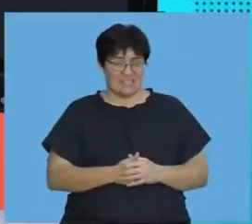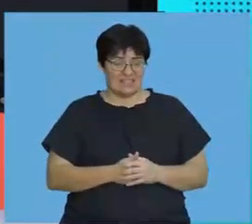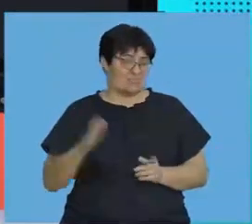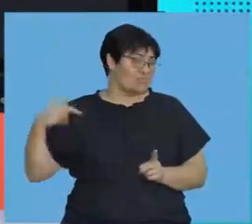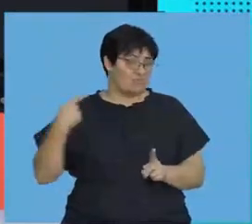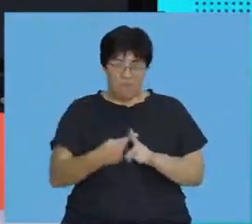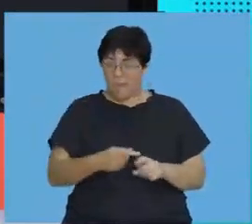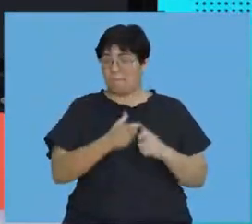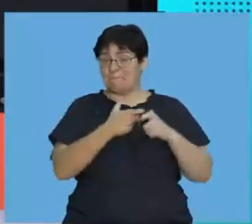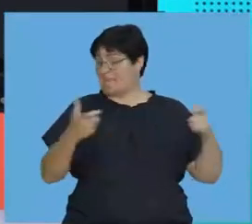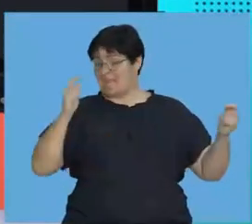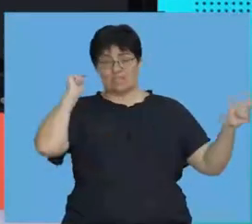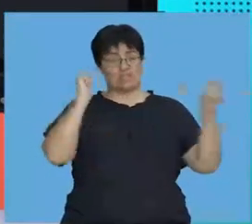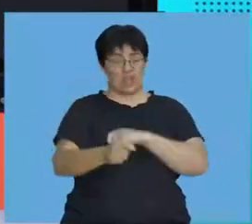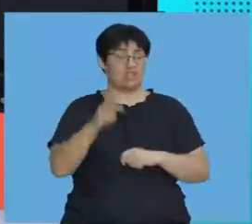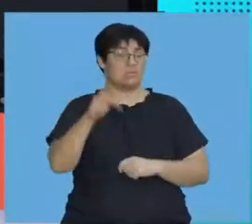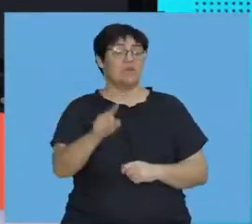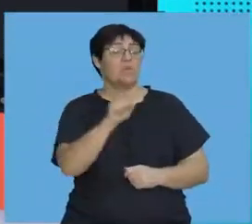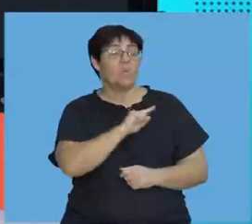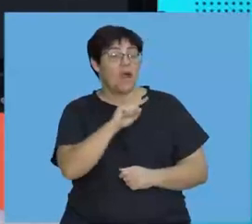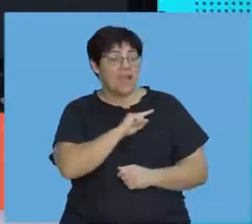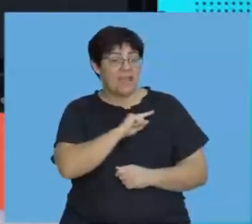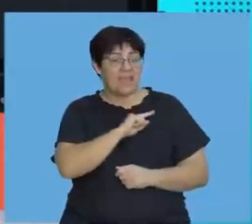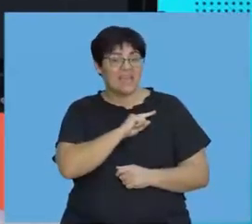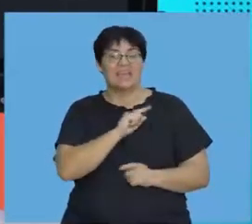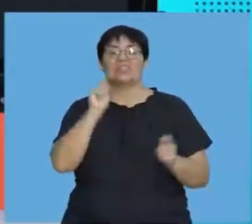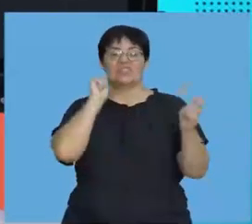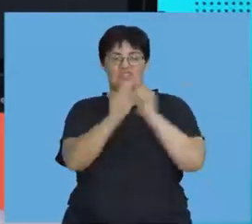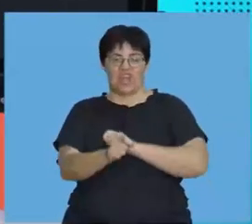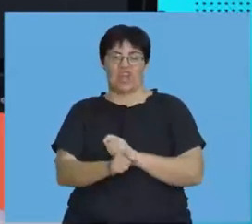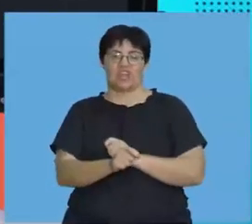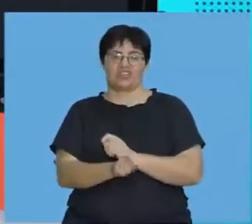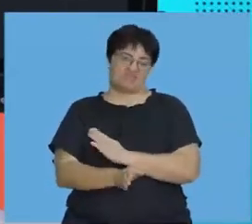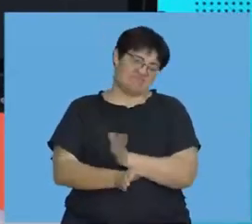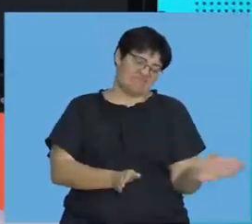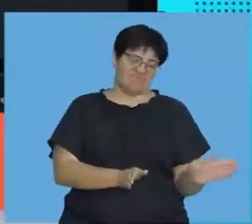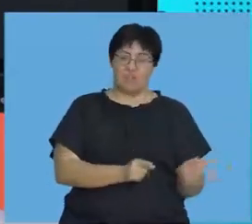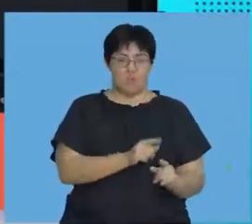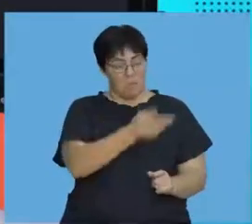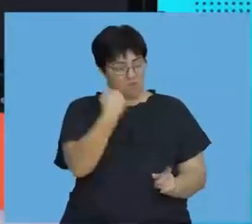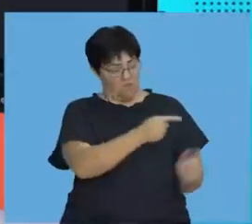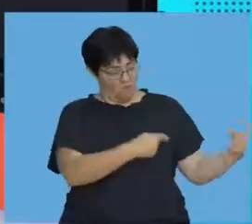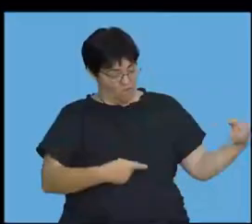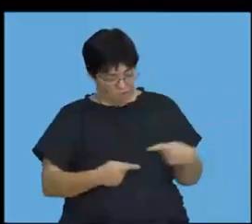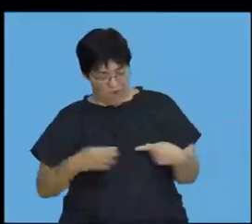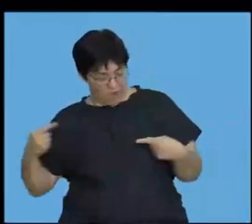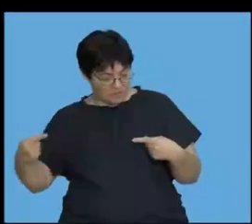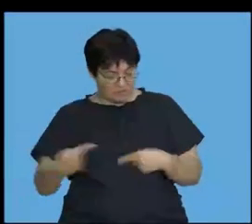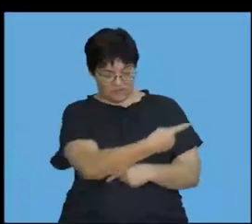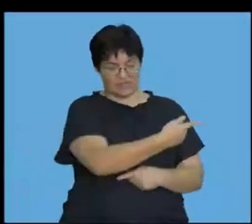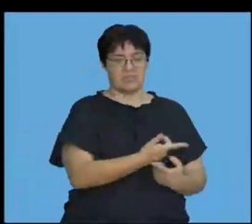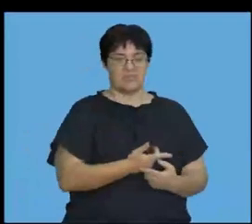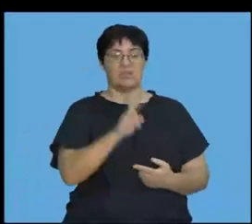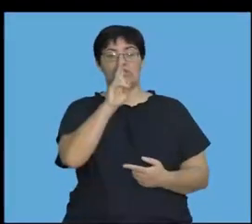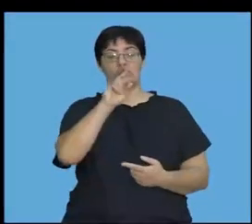It's the biggest one we've done so far. Why? Because of the change in direction. So this